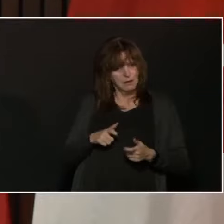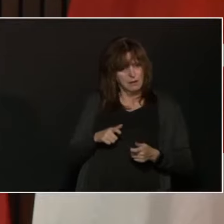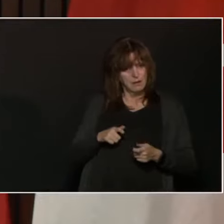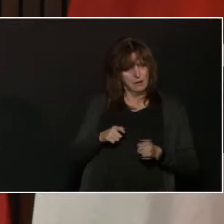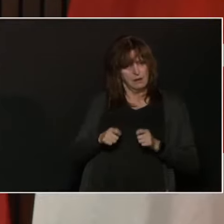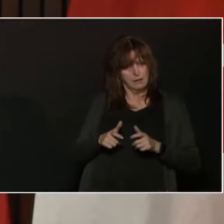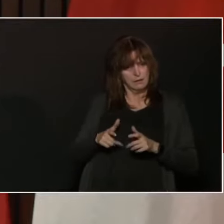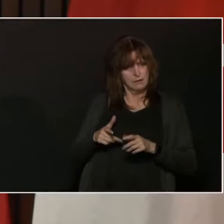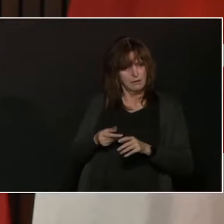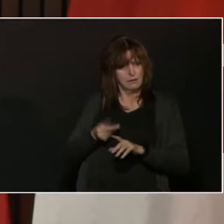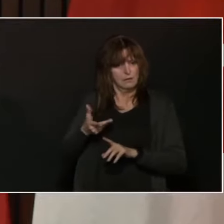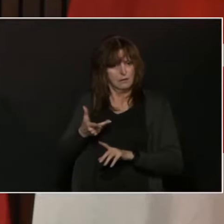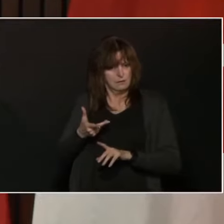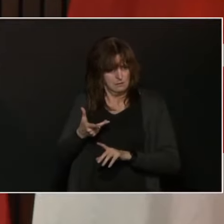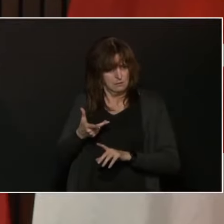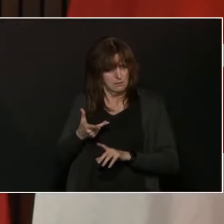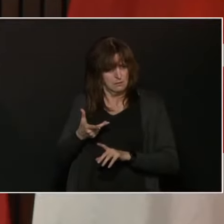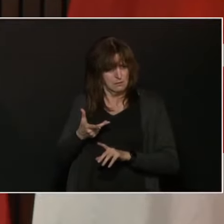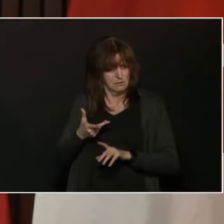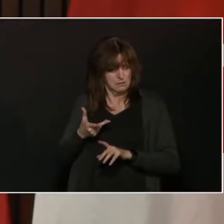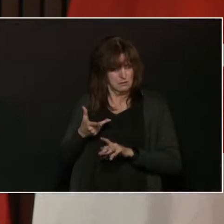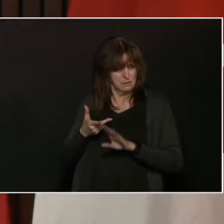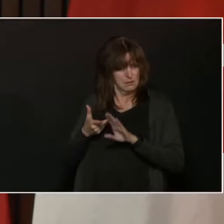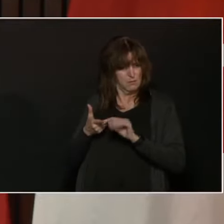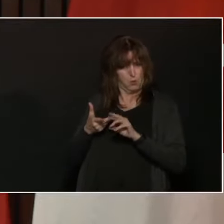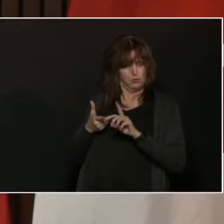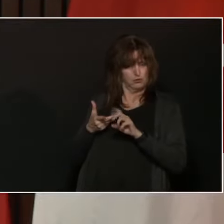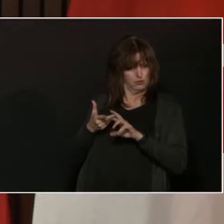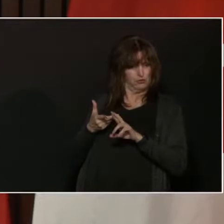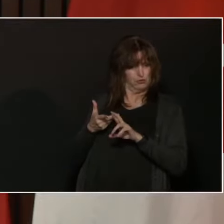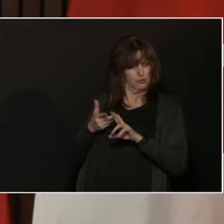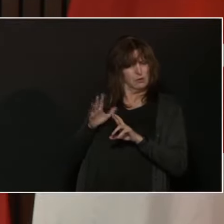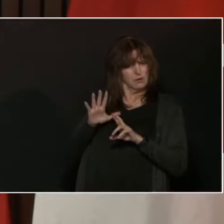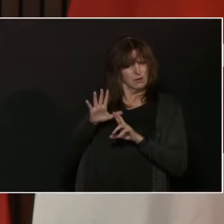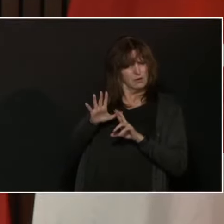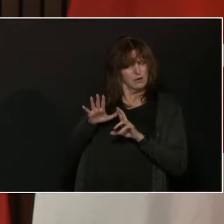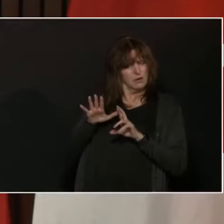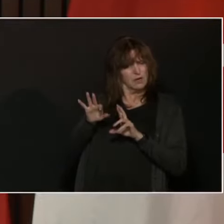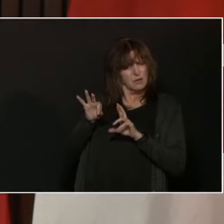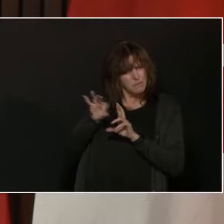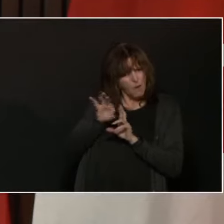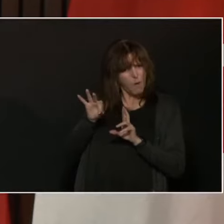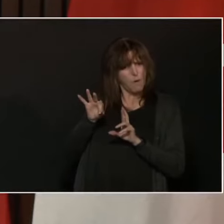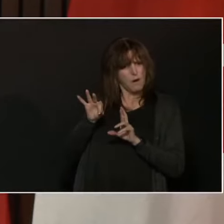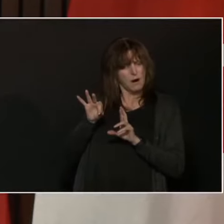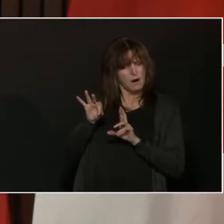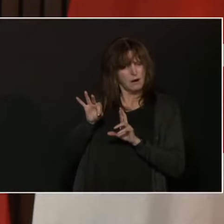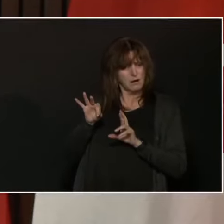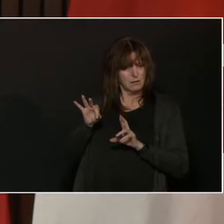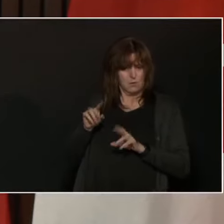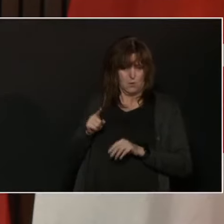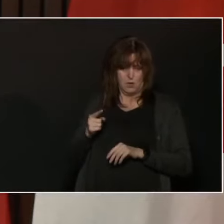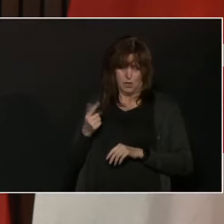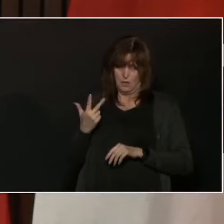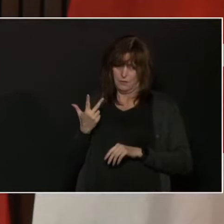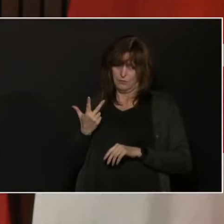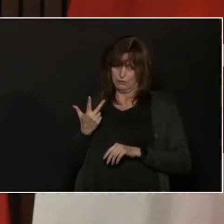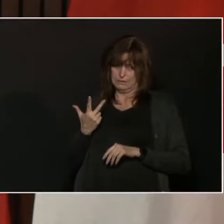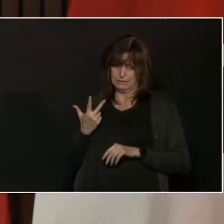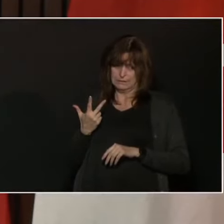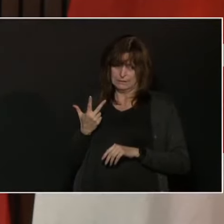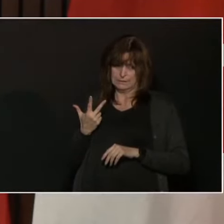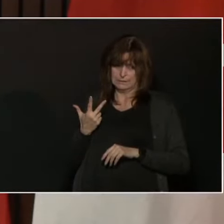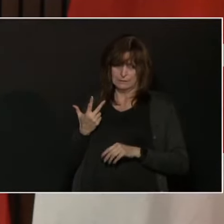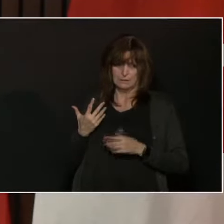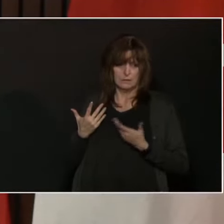to understand where these new variants are popping up, because it's not just, the three that we've seen so far. We could see an Ontario variant. And it's